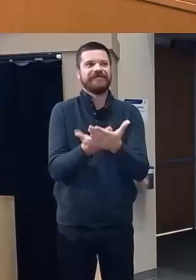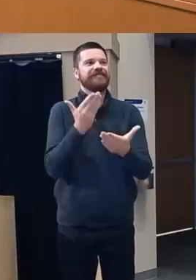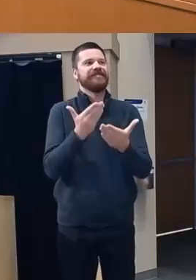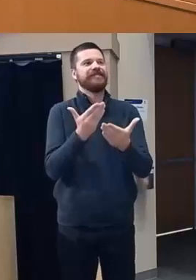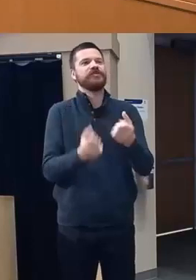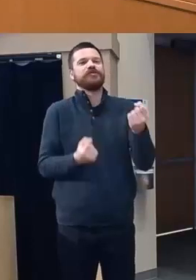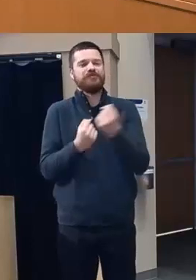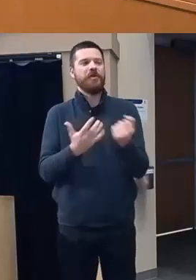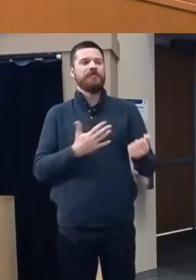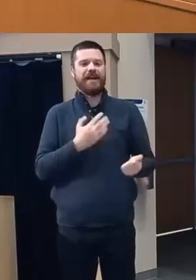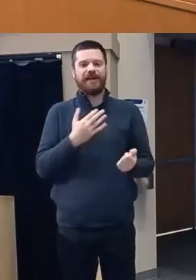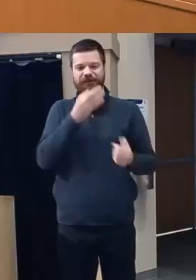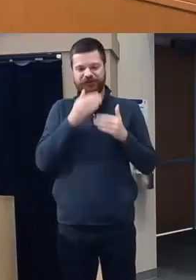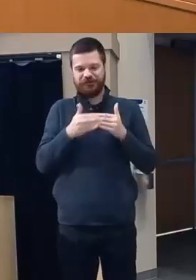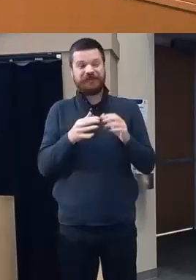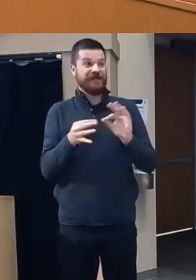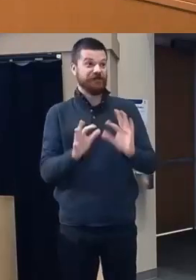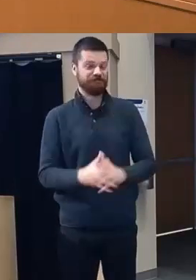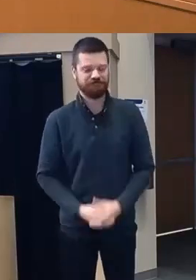the statements that I'm going to make.